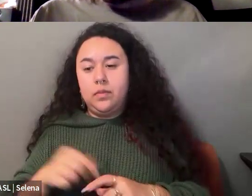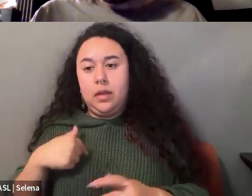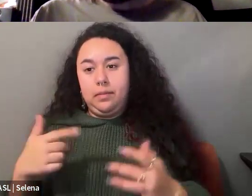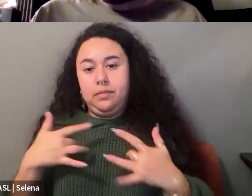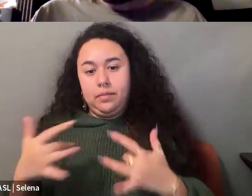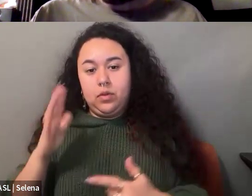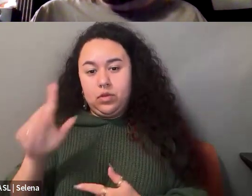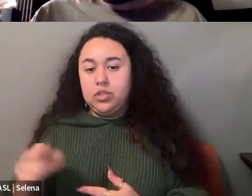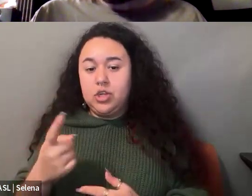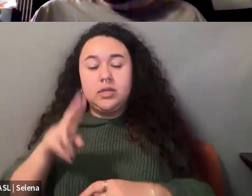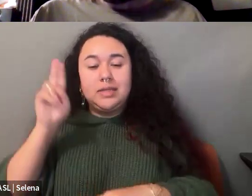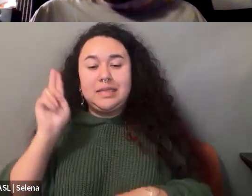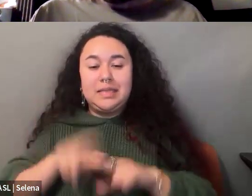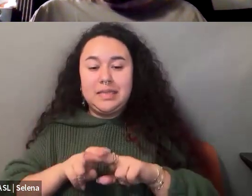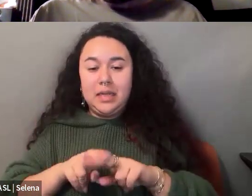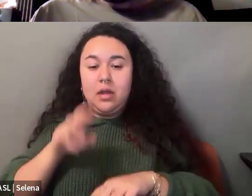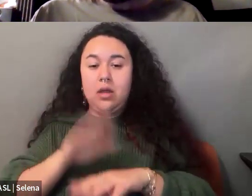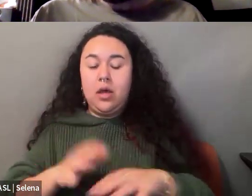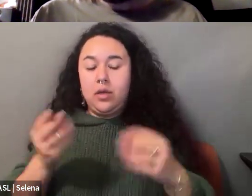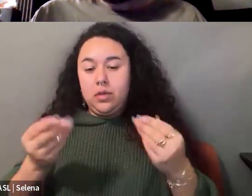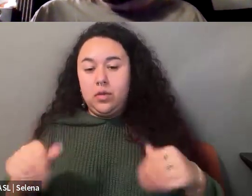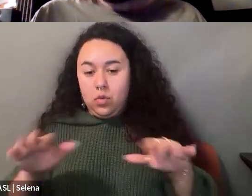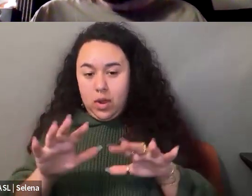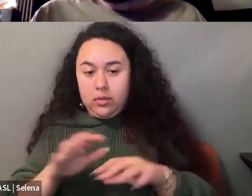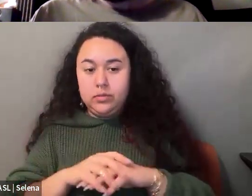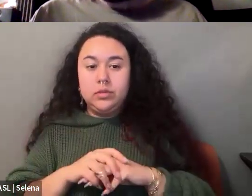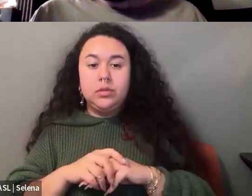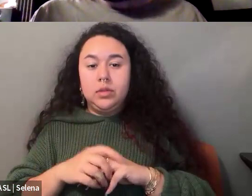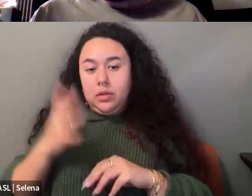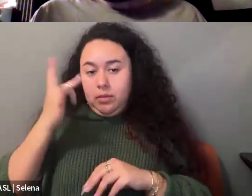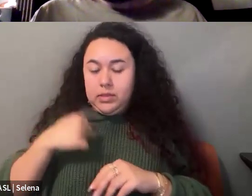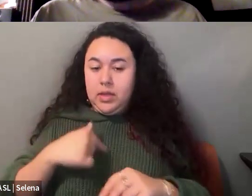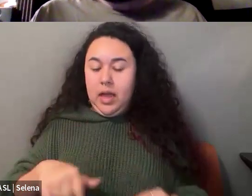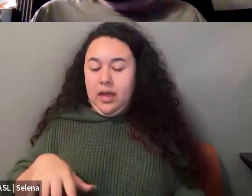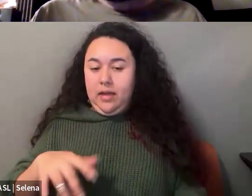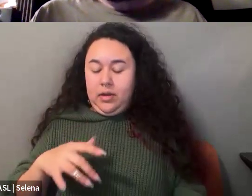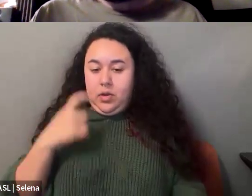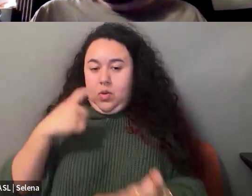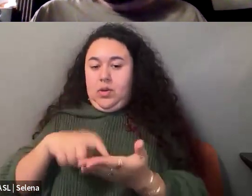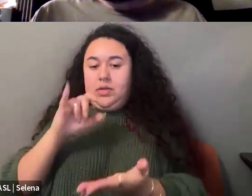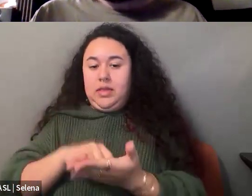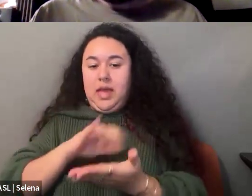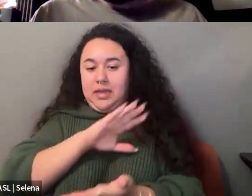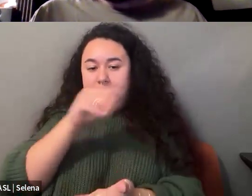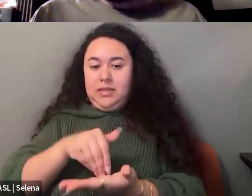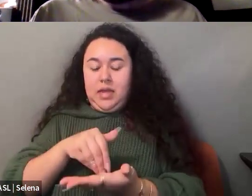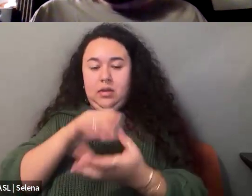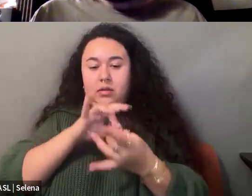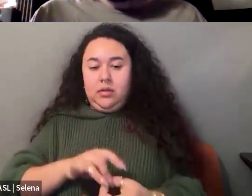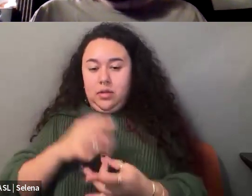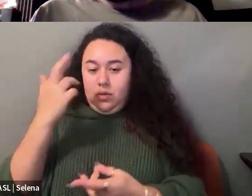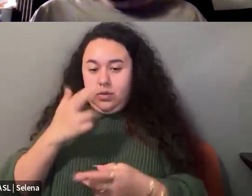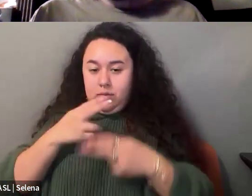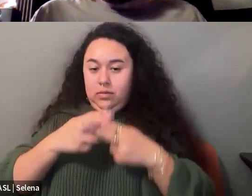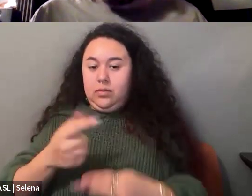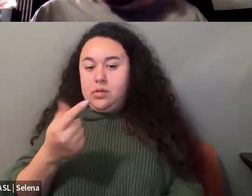often will just sit down on the ground because I find that very centering. And I mean, there's a reason they